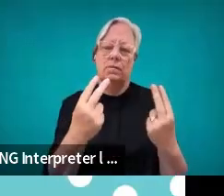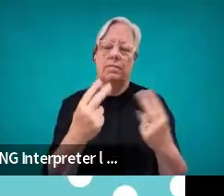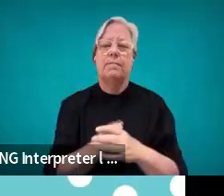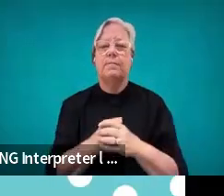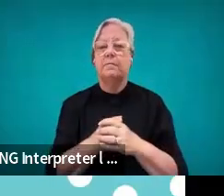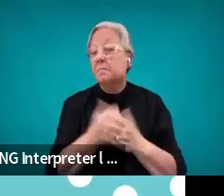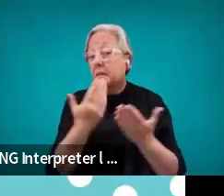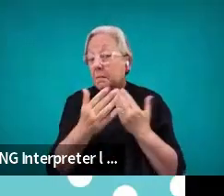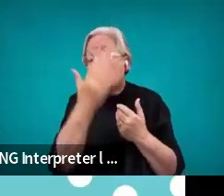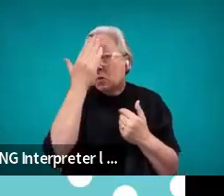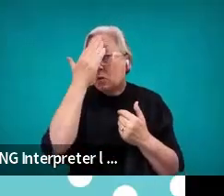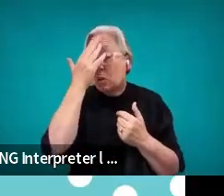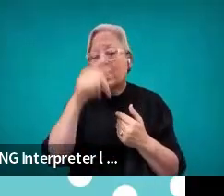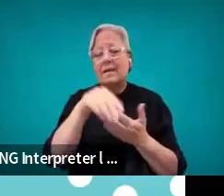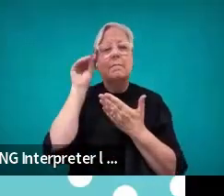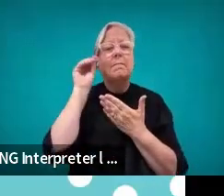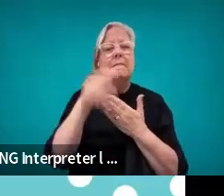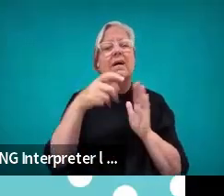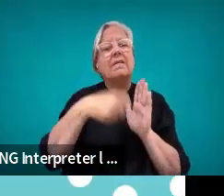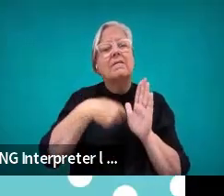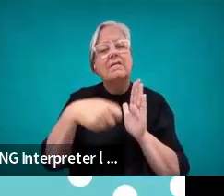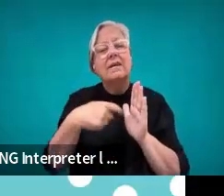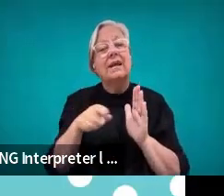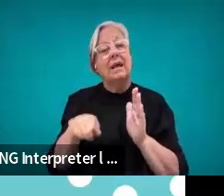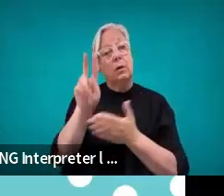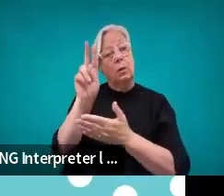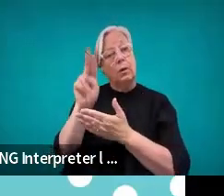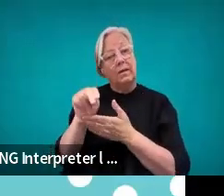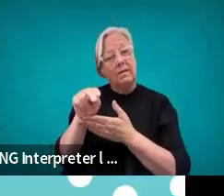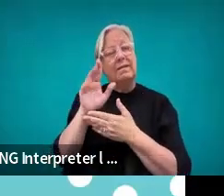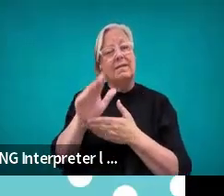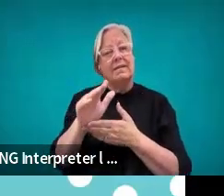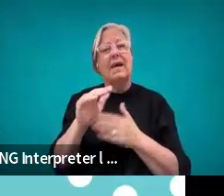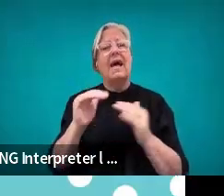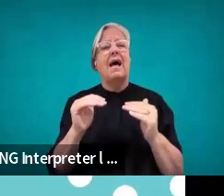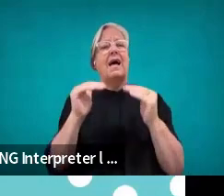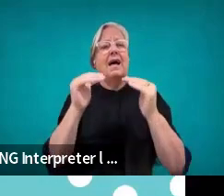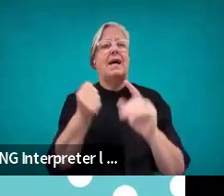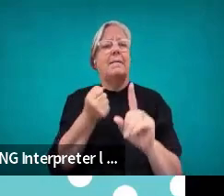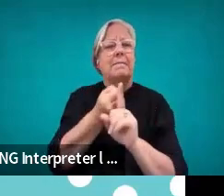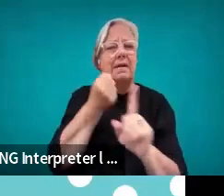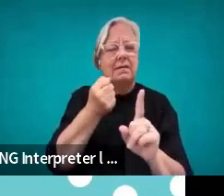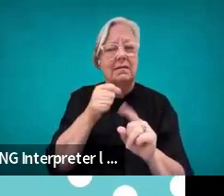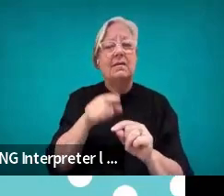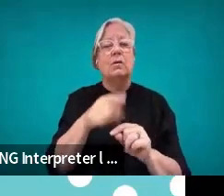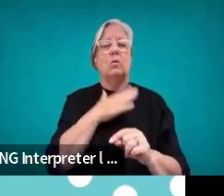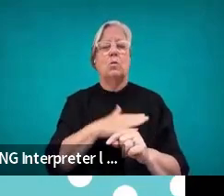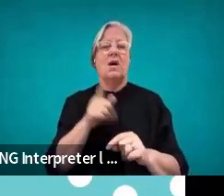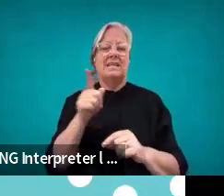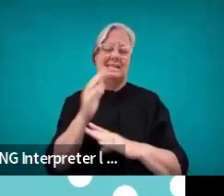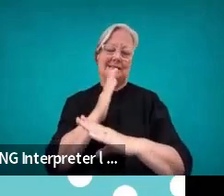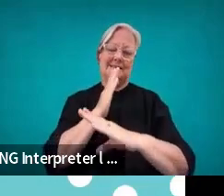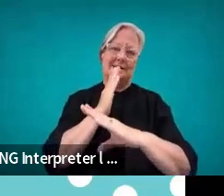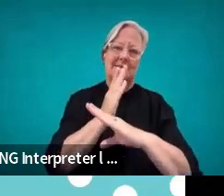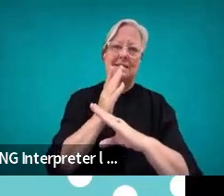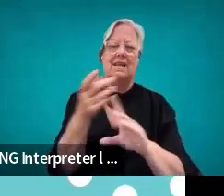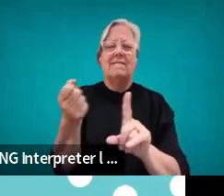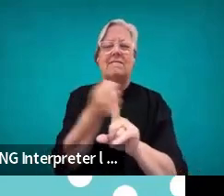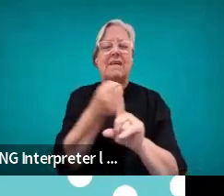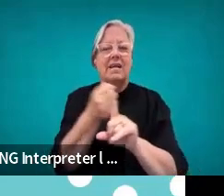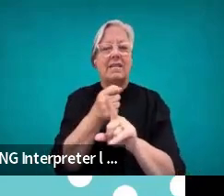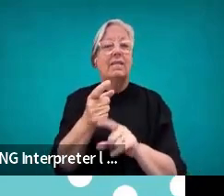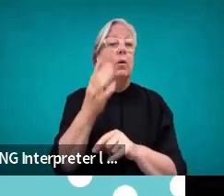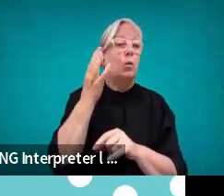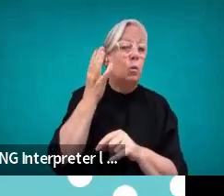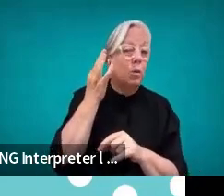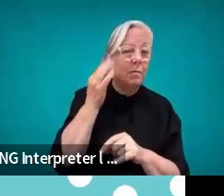know, Spotlight Initiative is the UN high impact initiative to end violence against women and girls. Launched